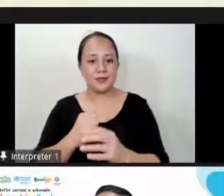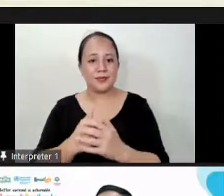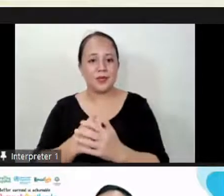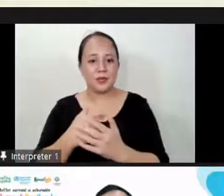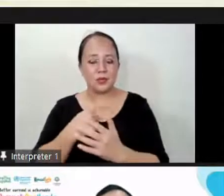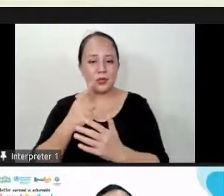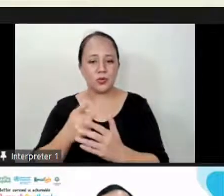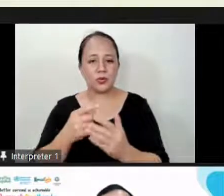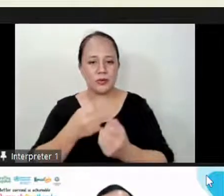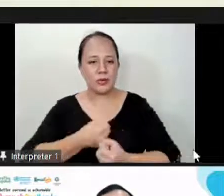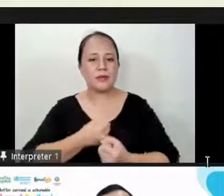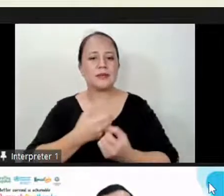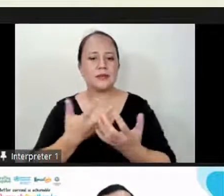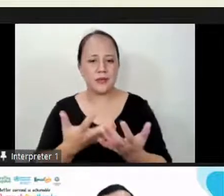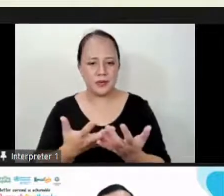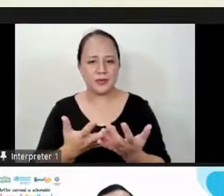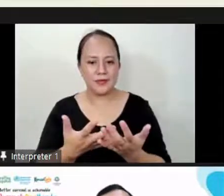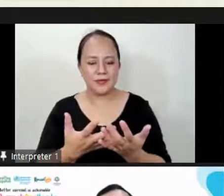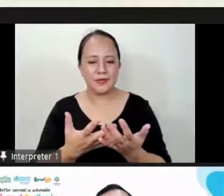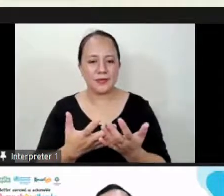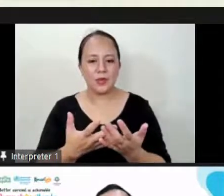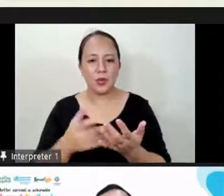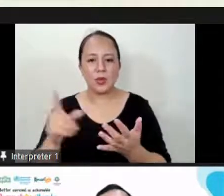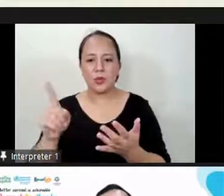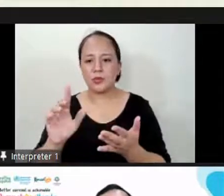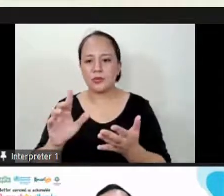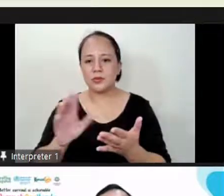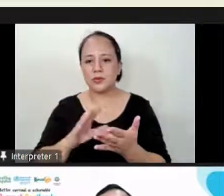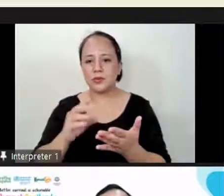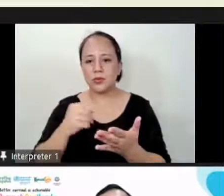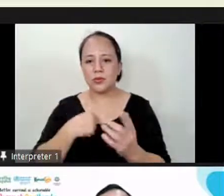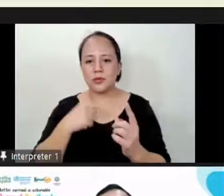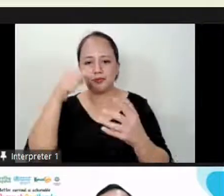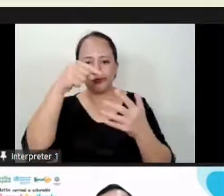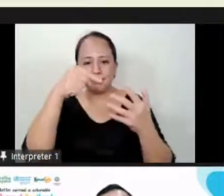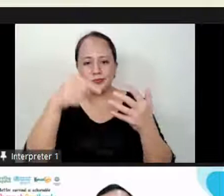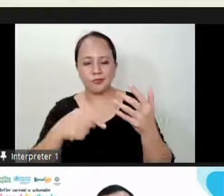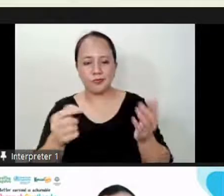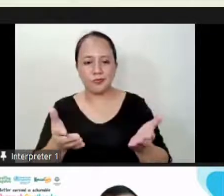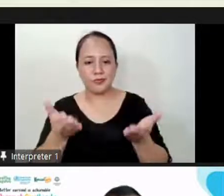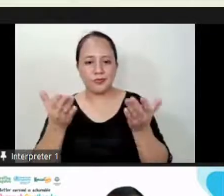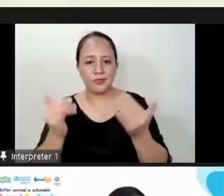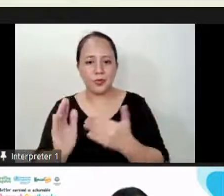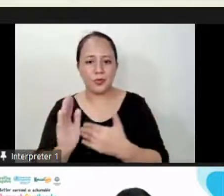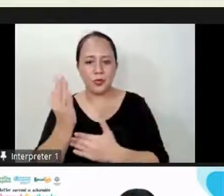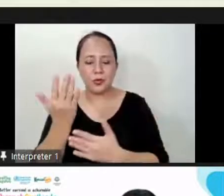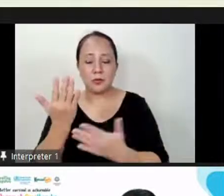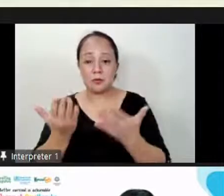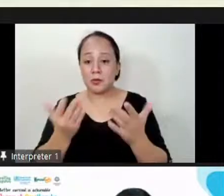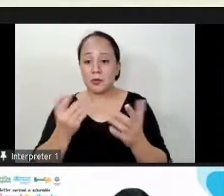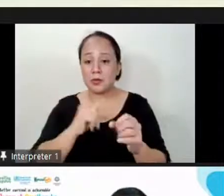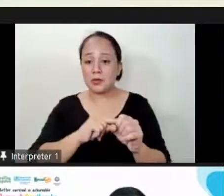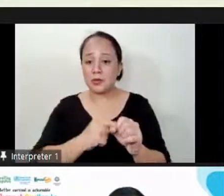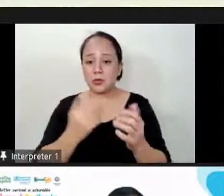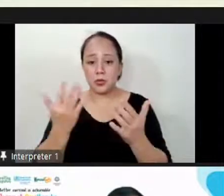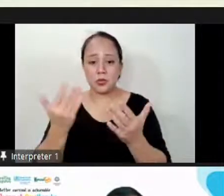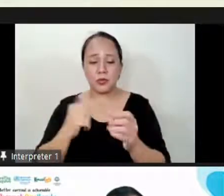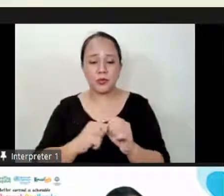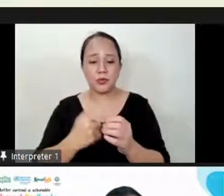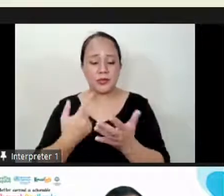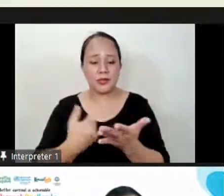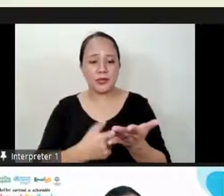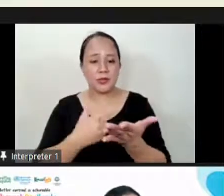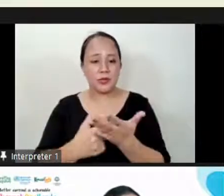actually express their take on the points raised this morning and probably start and hopefully start a discussion